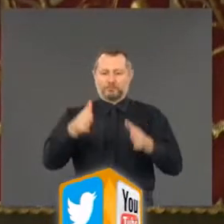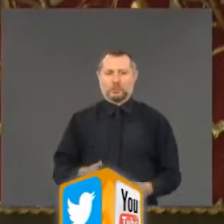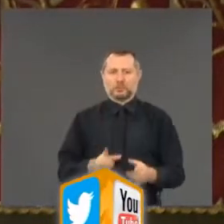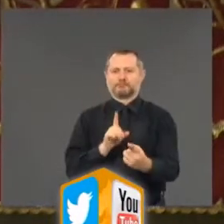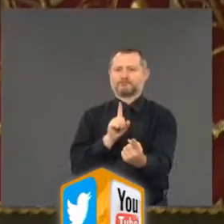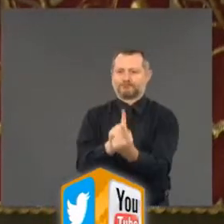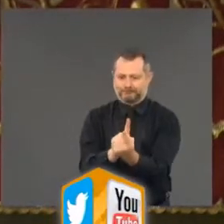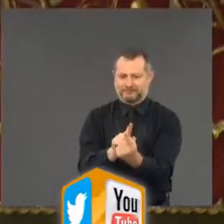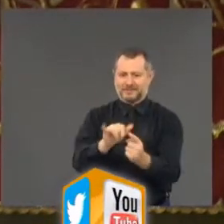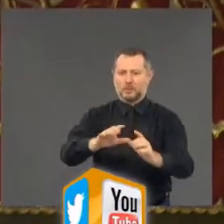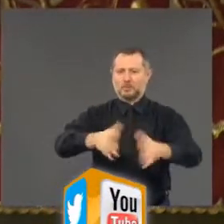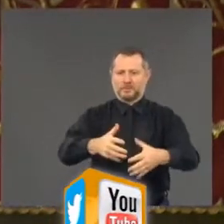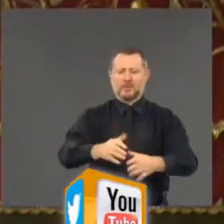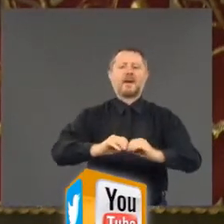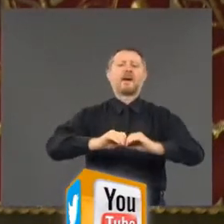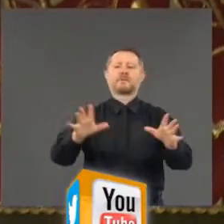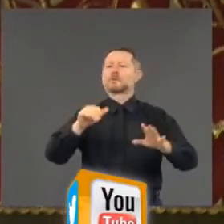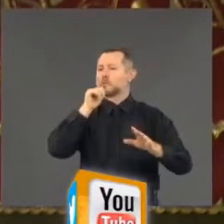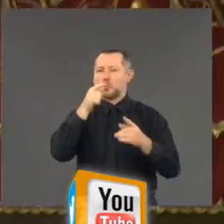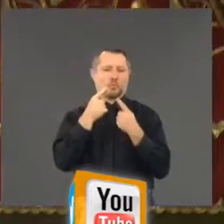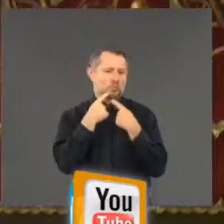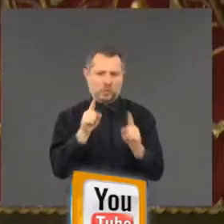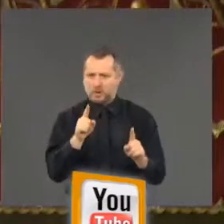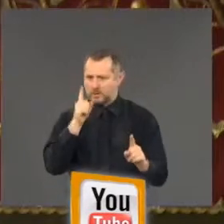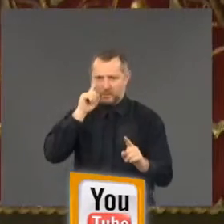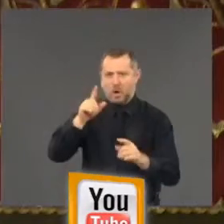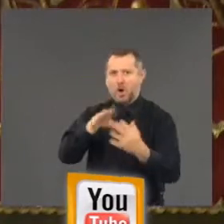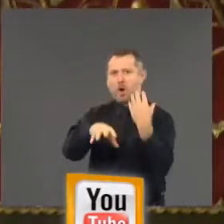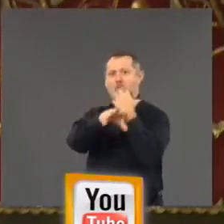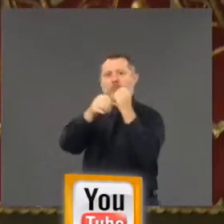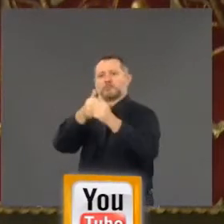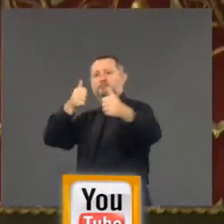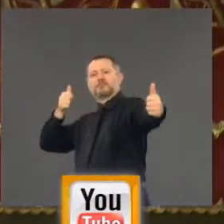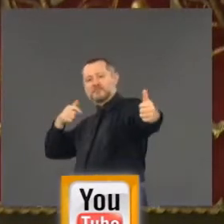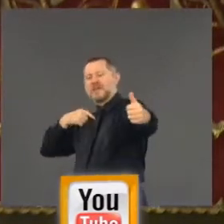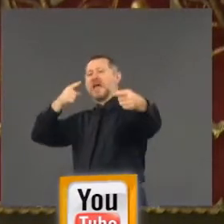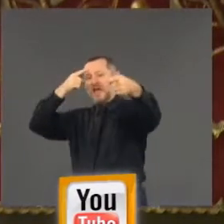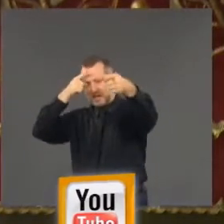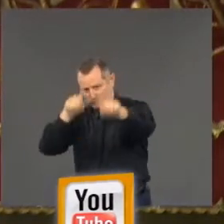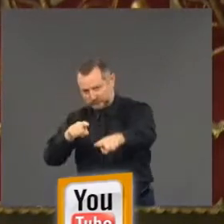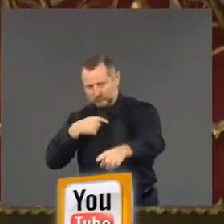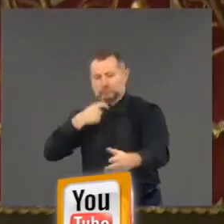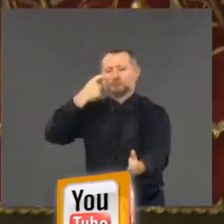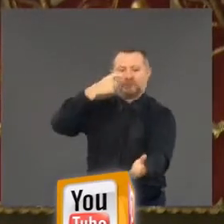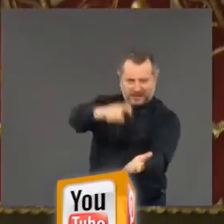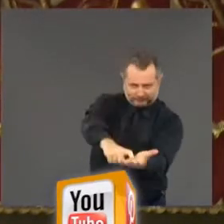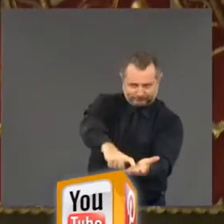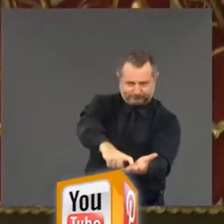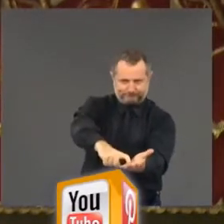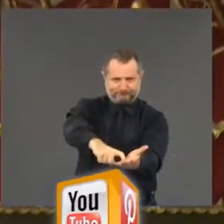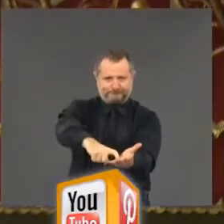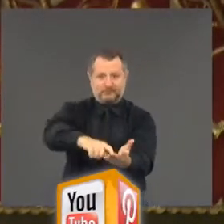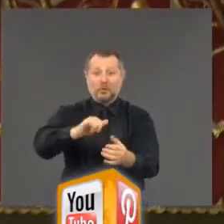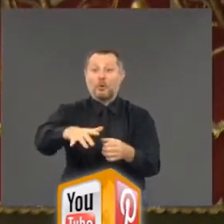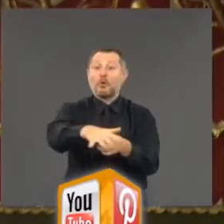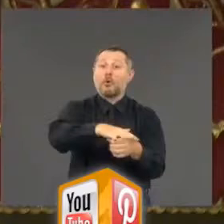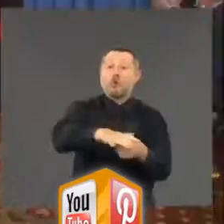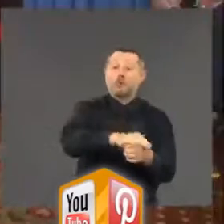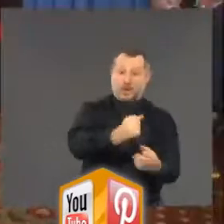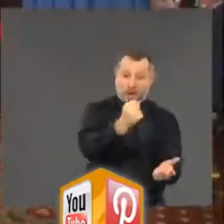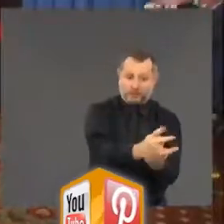clearly wasn't working to do distance learning. So we agree, we acknowledged it, and we said pending local approval that should resume in